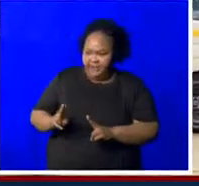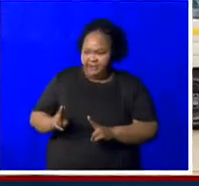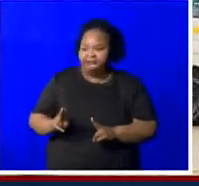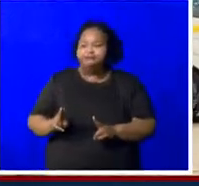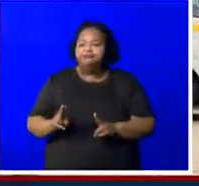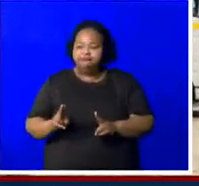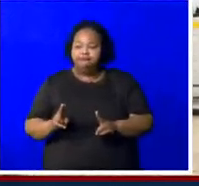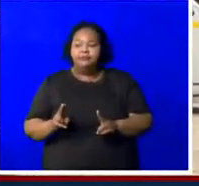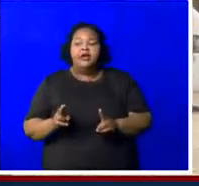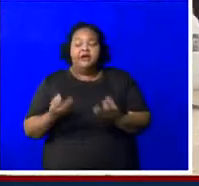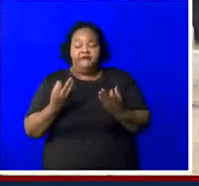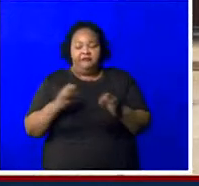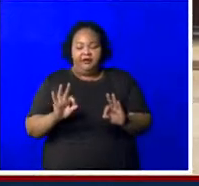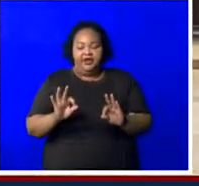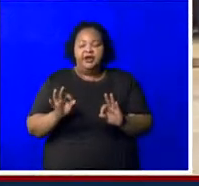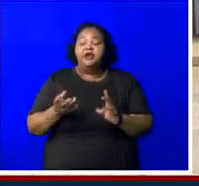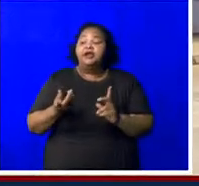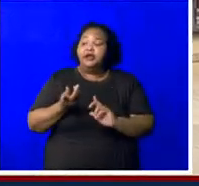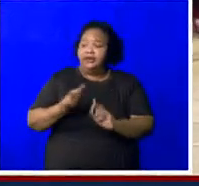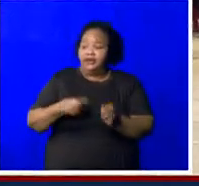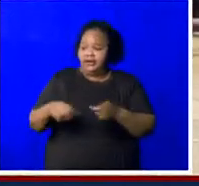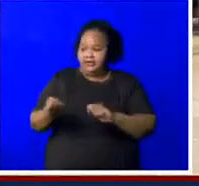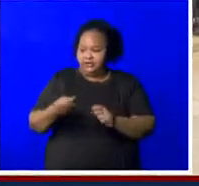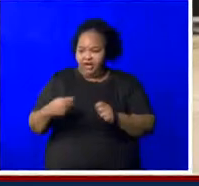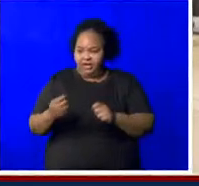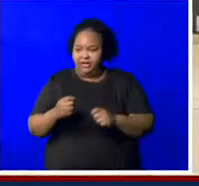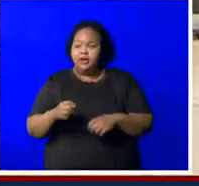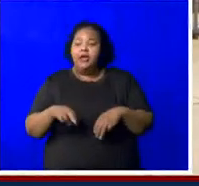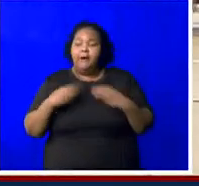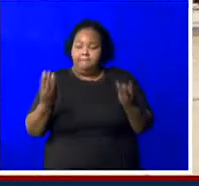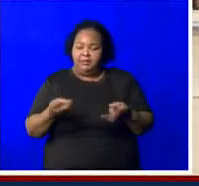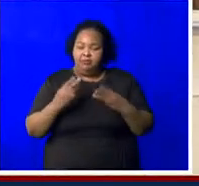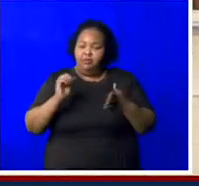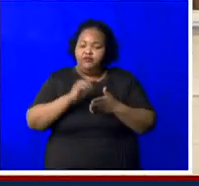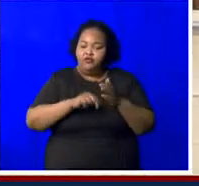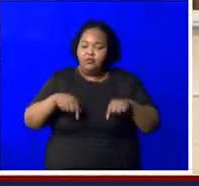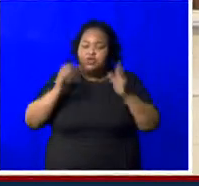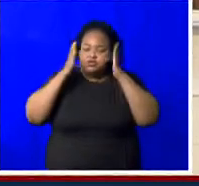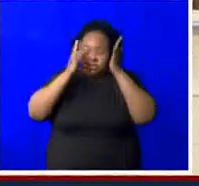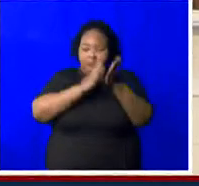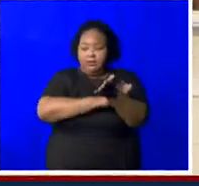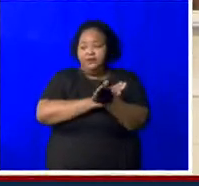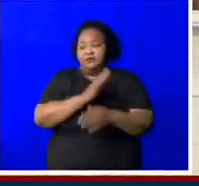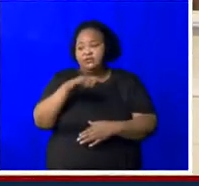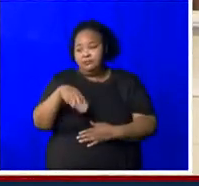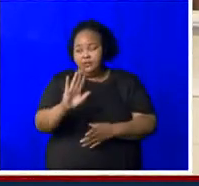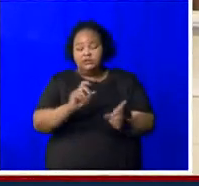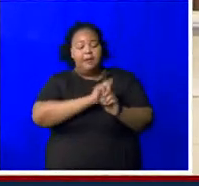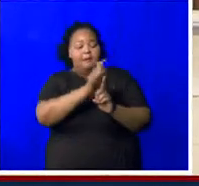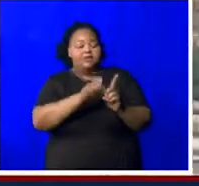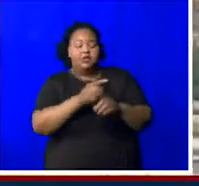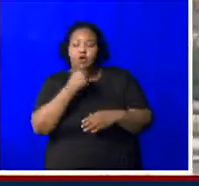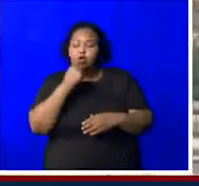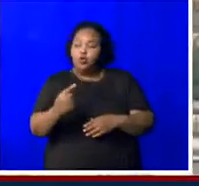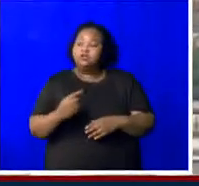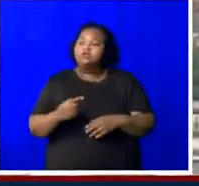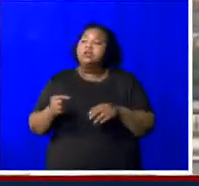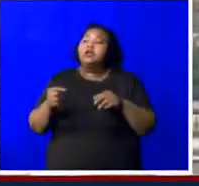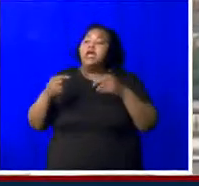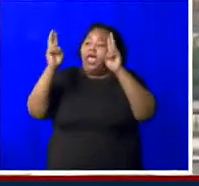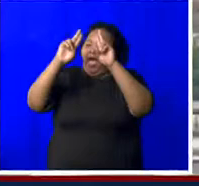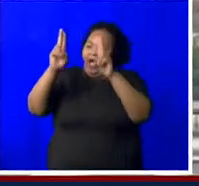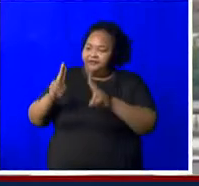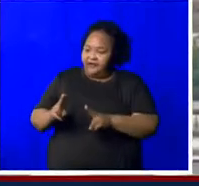Continental Free Trade Area. Imvuna yethi sevele likhona libandla letekuthengiselana kuleli vekati leselifikile lapha eveni